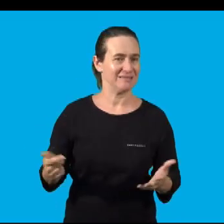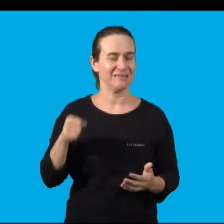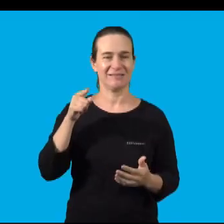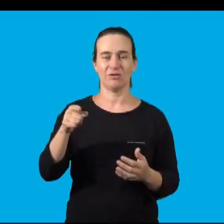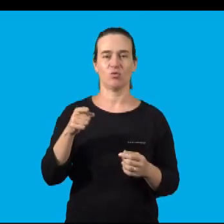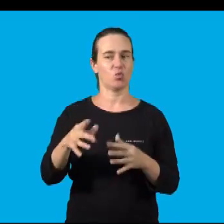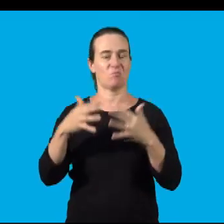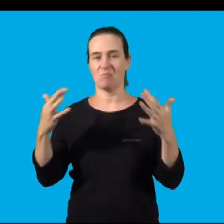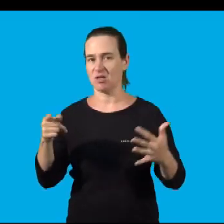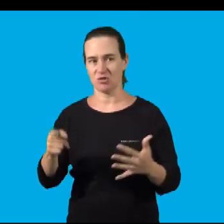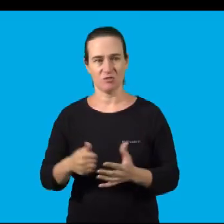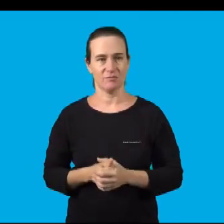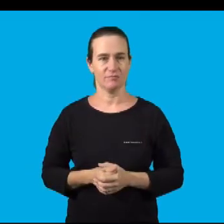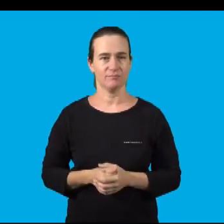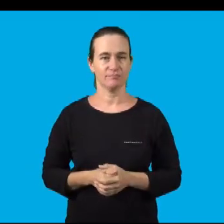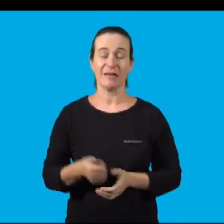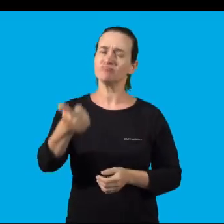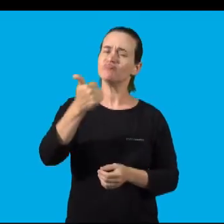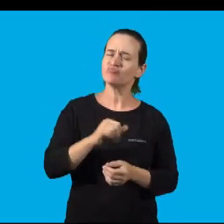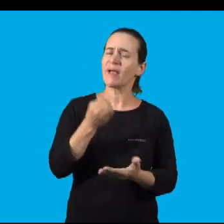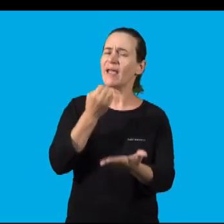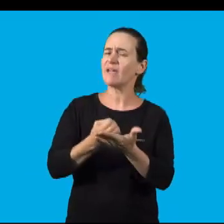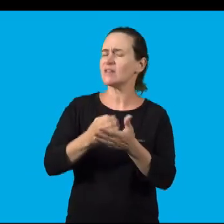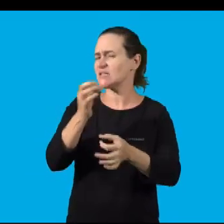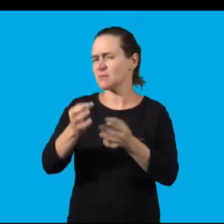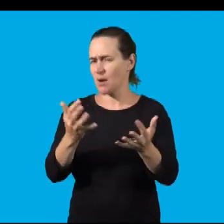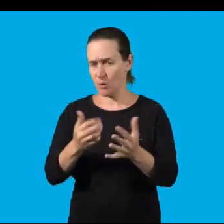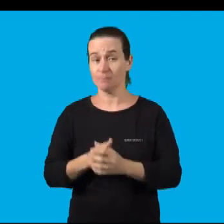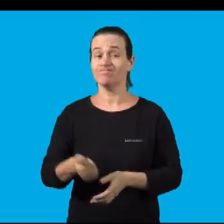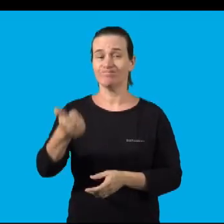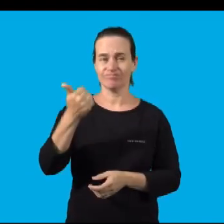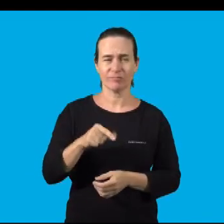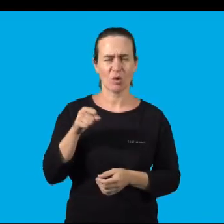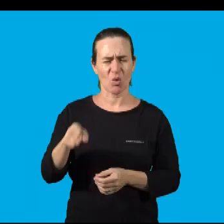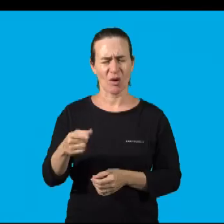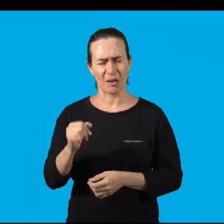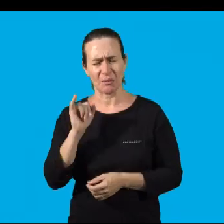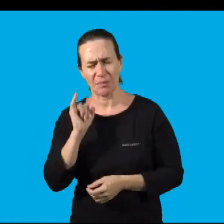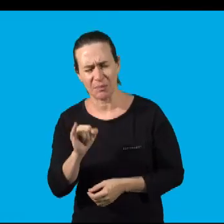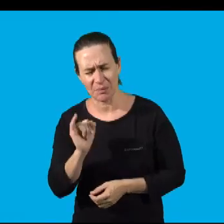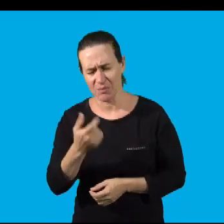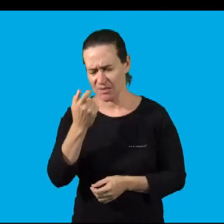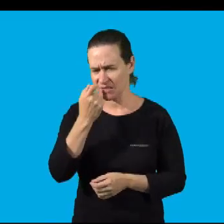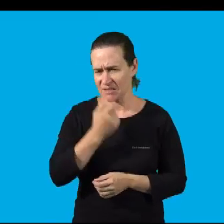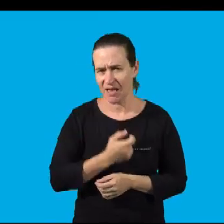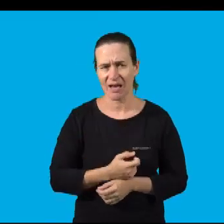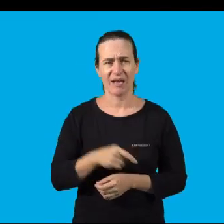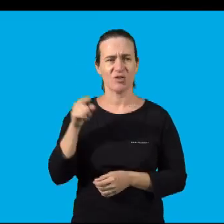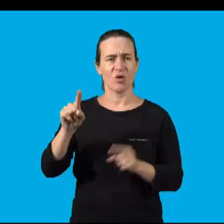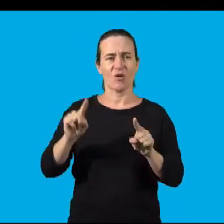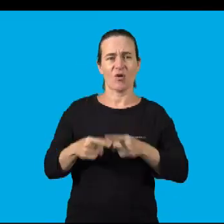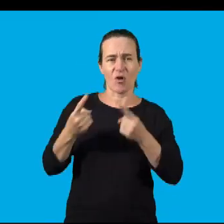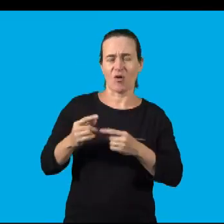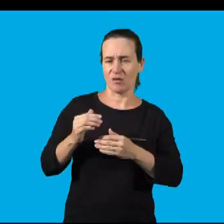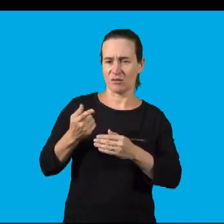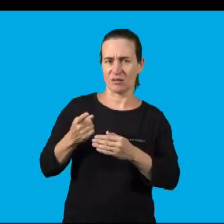murdered. So let's explain and provide evidence. Her overwhelming grief and her inability to fend